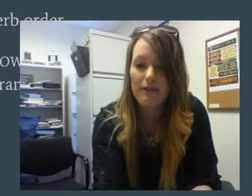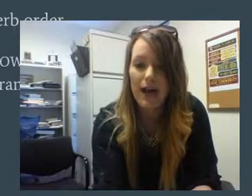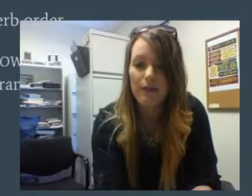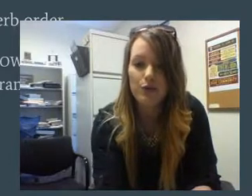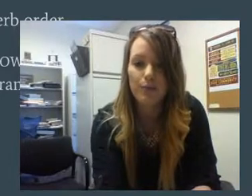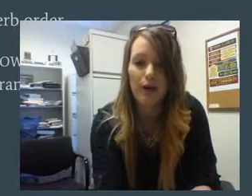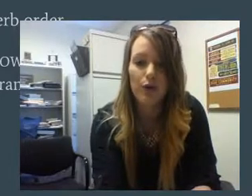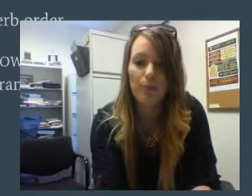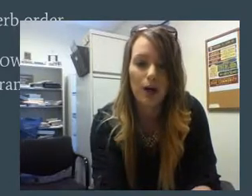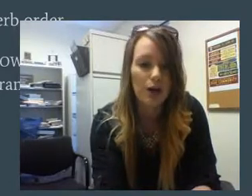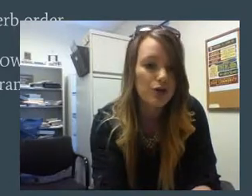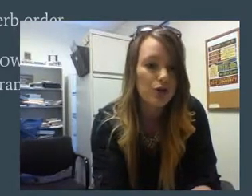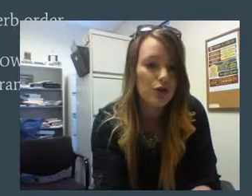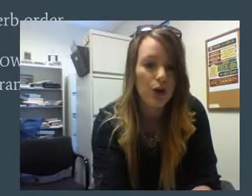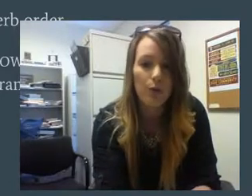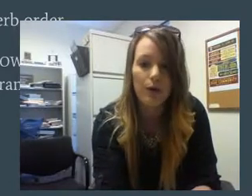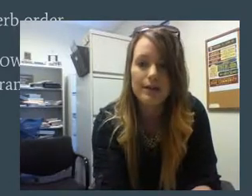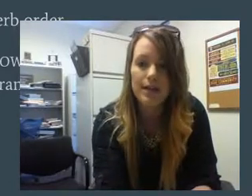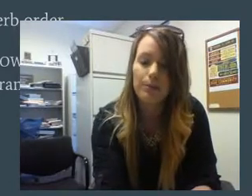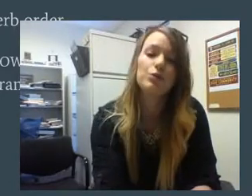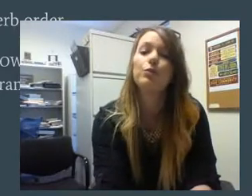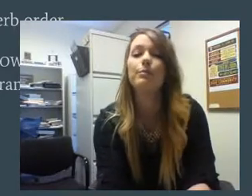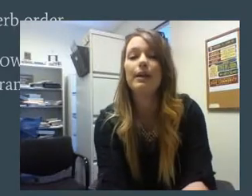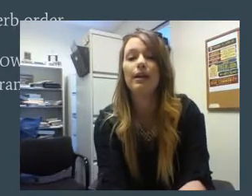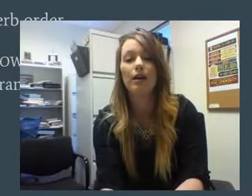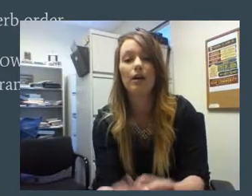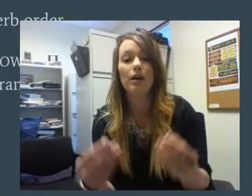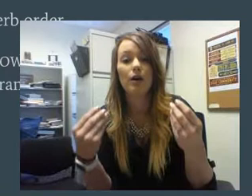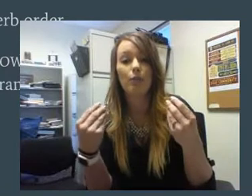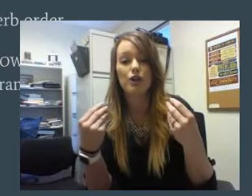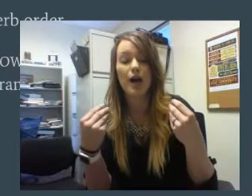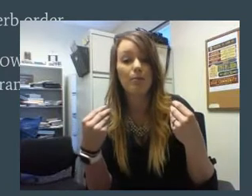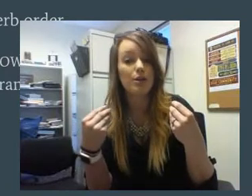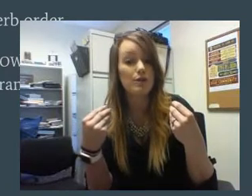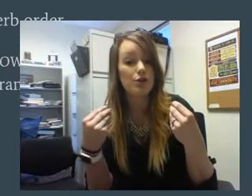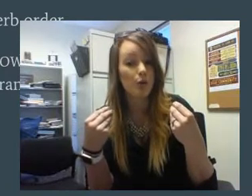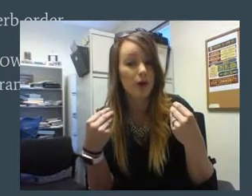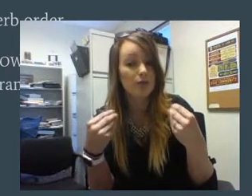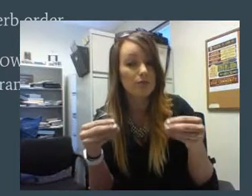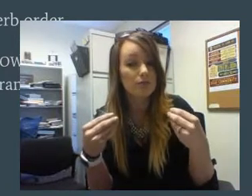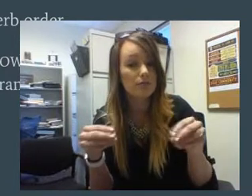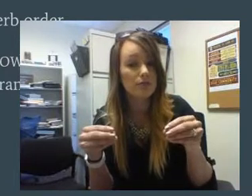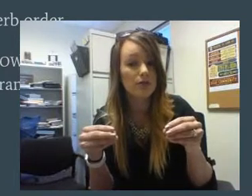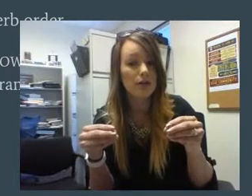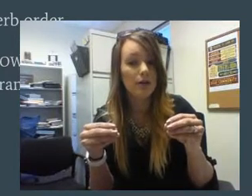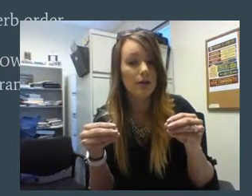course, we have to add those grammatical markers. So, examples would be, raise your eyebrows with store.